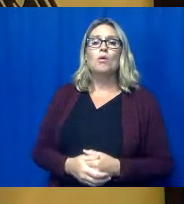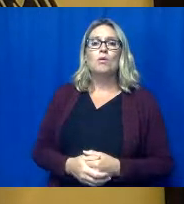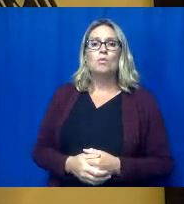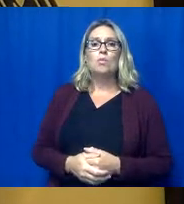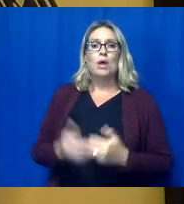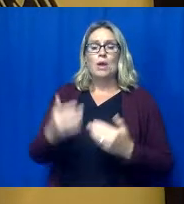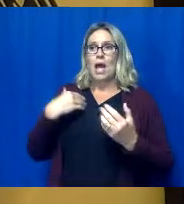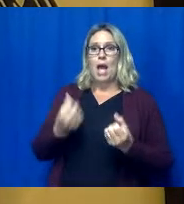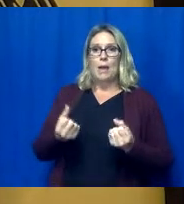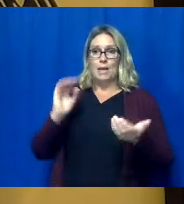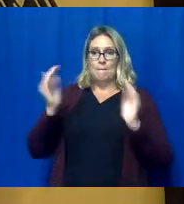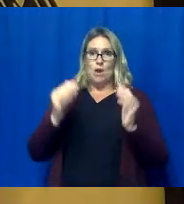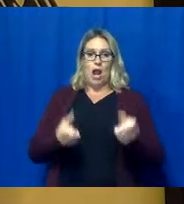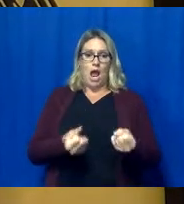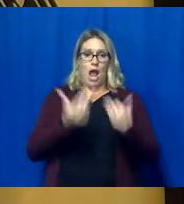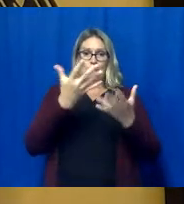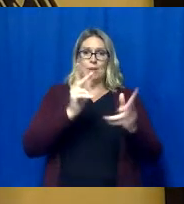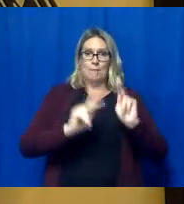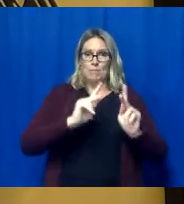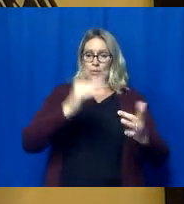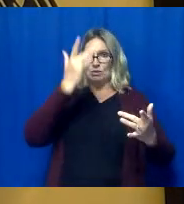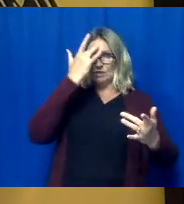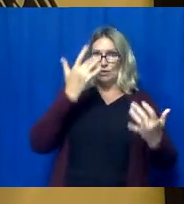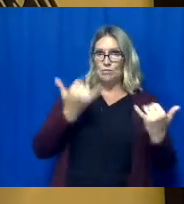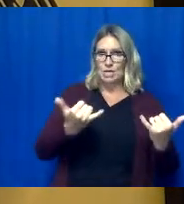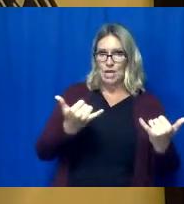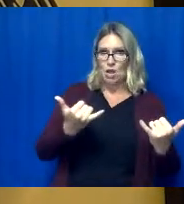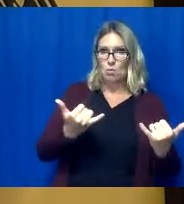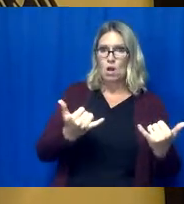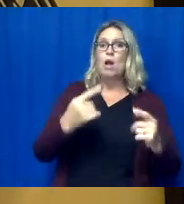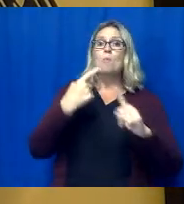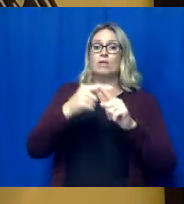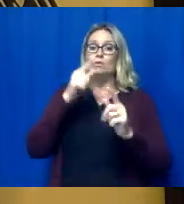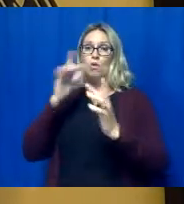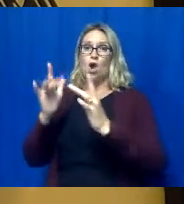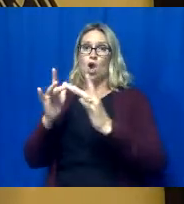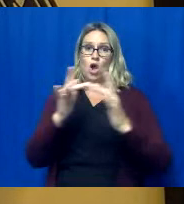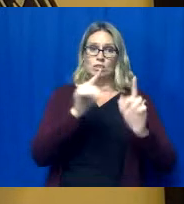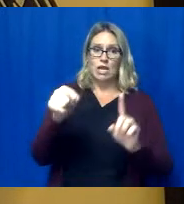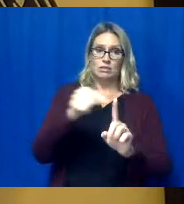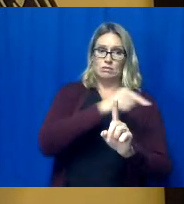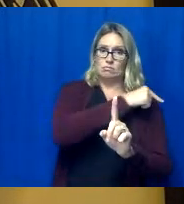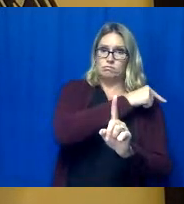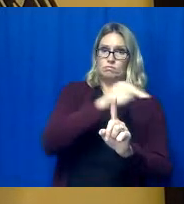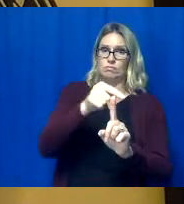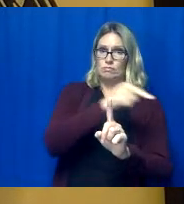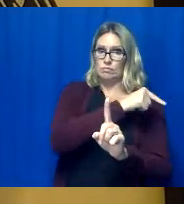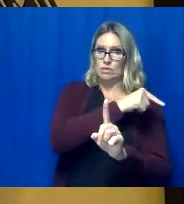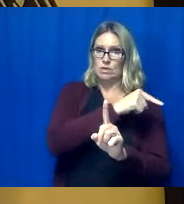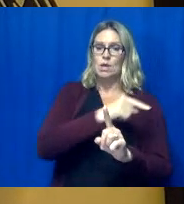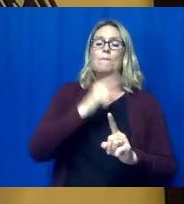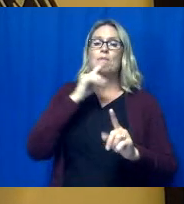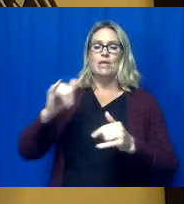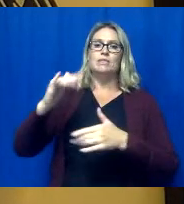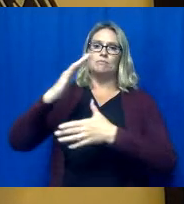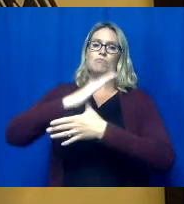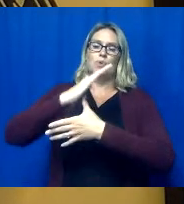COVID and their high number of contacts in the different settings. But it really is our top priority right